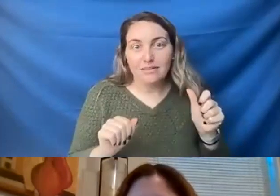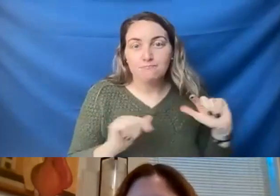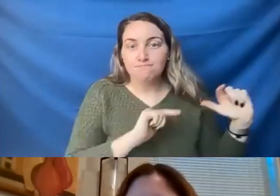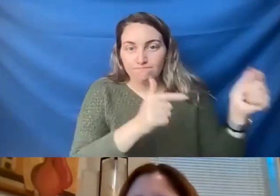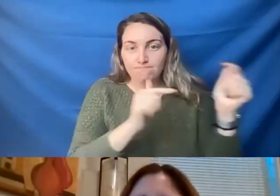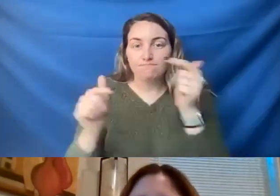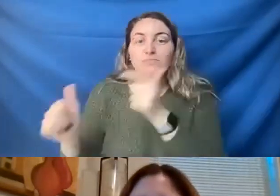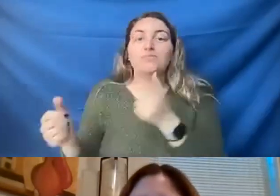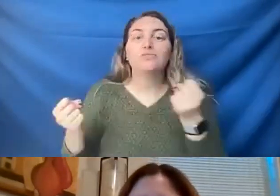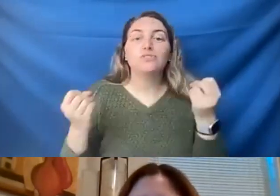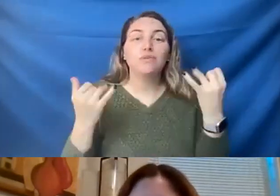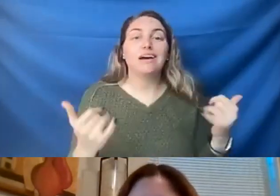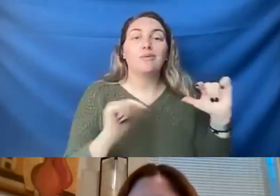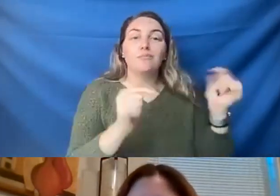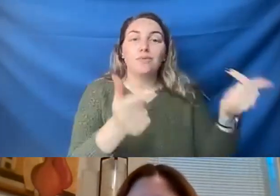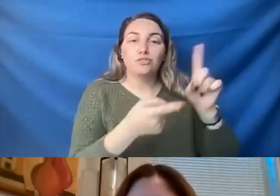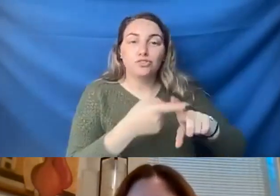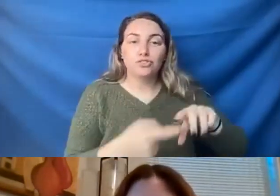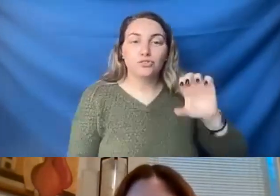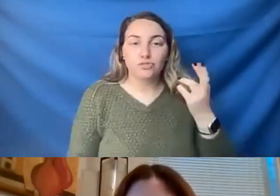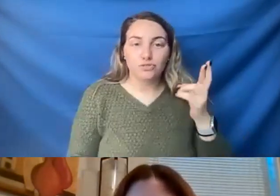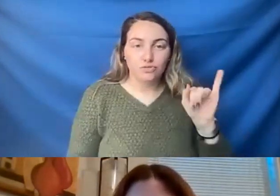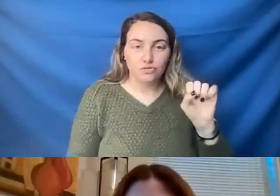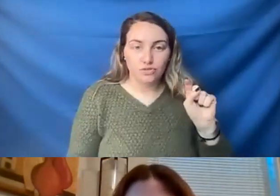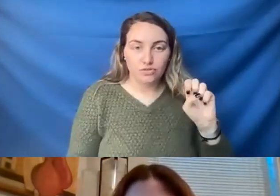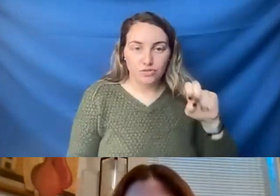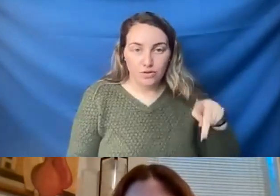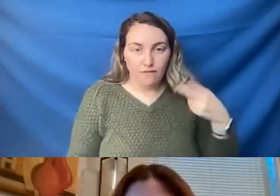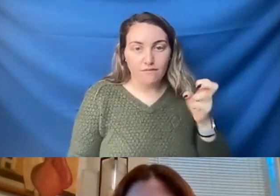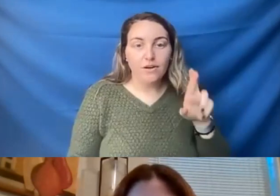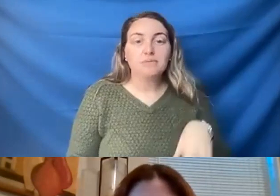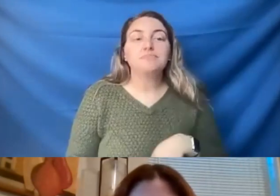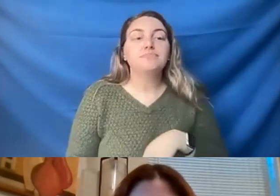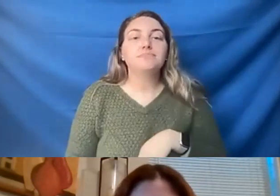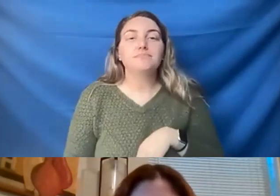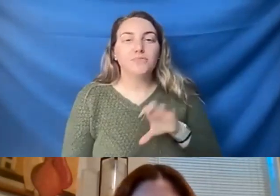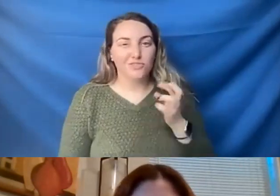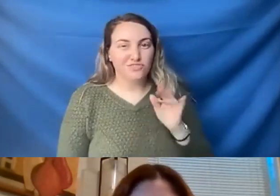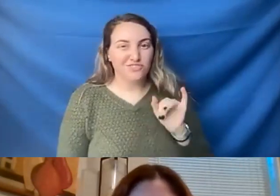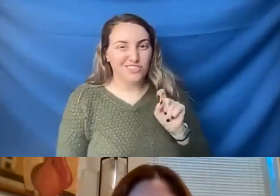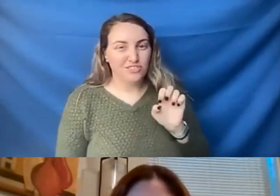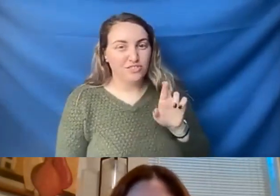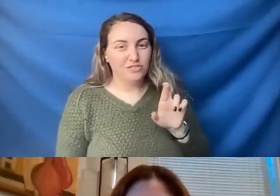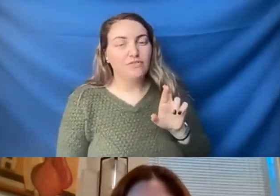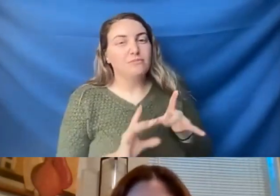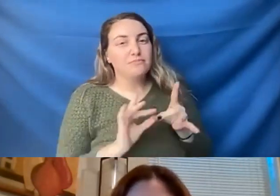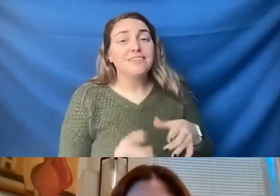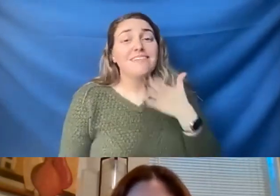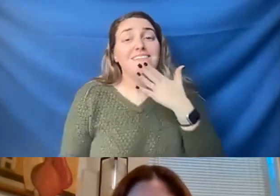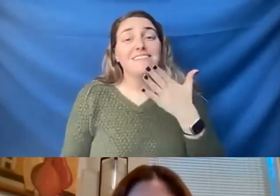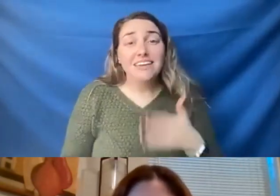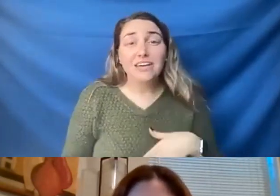I'm unmuting you now for your question. Thank you. First of all, I want to compliment Ariel for one thing,